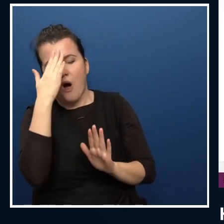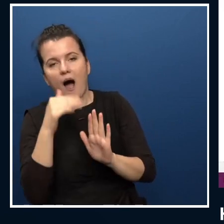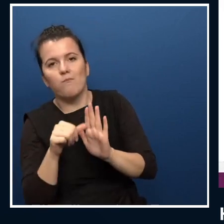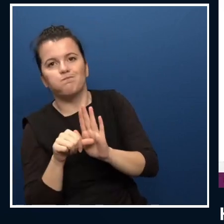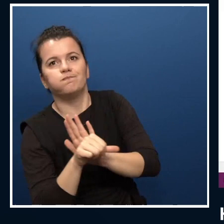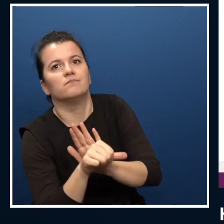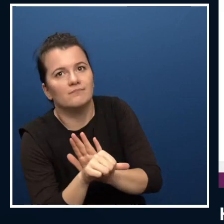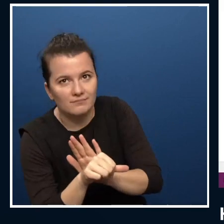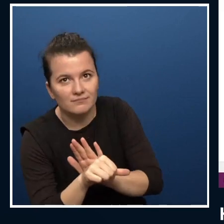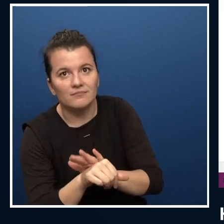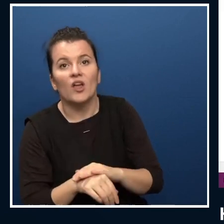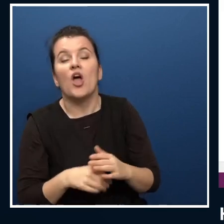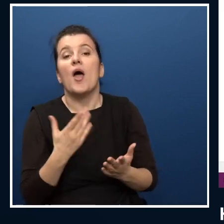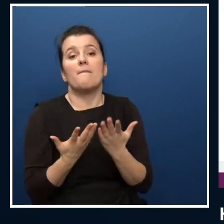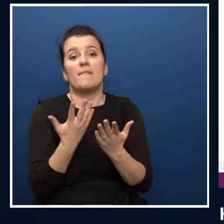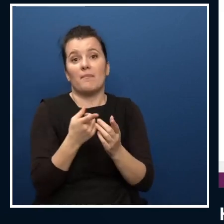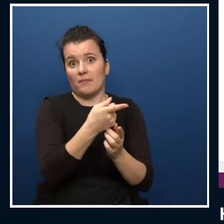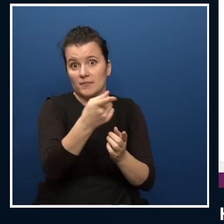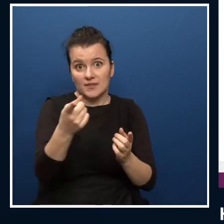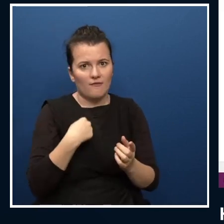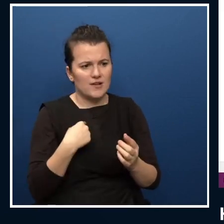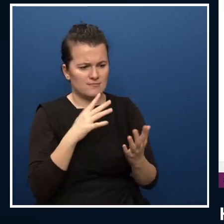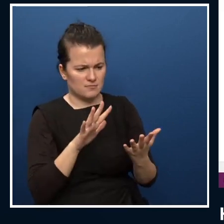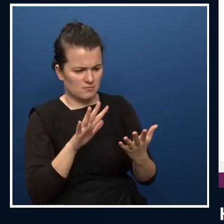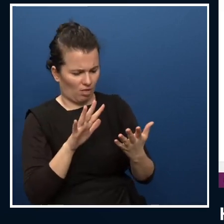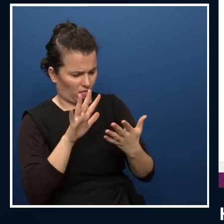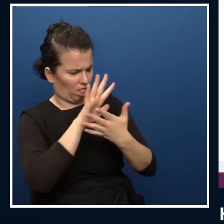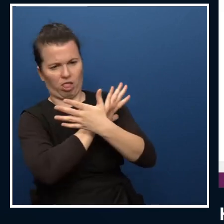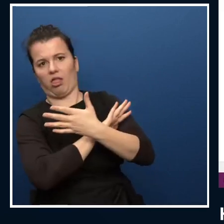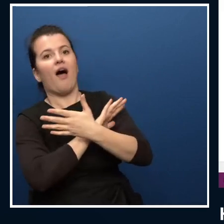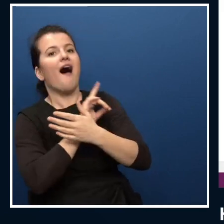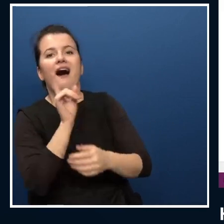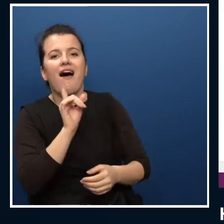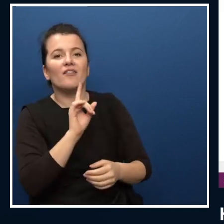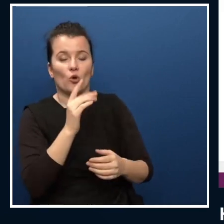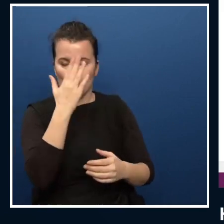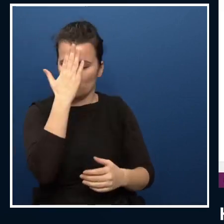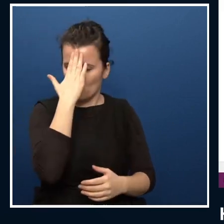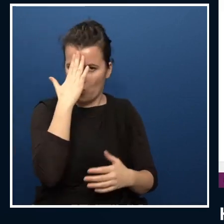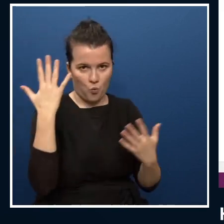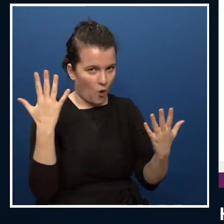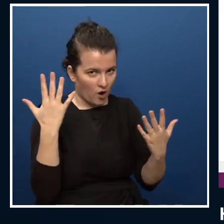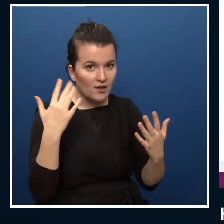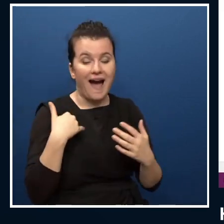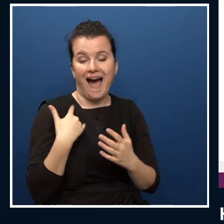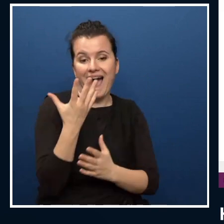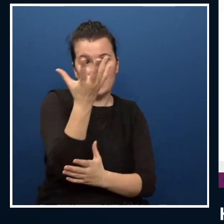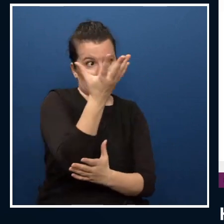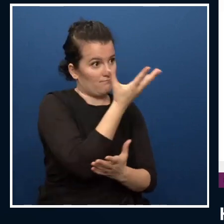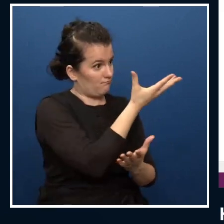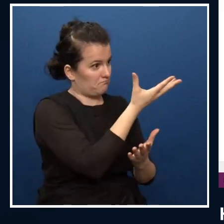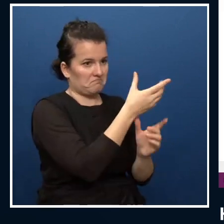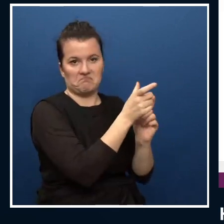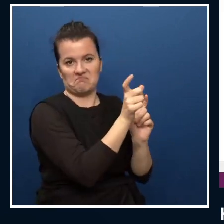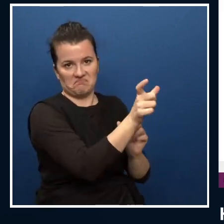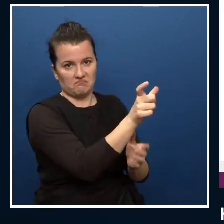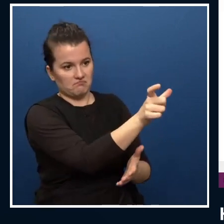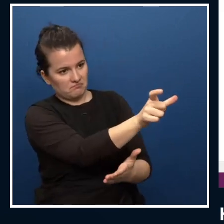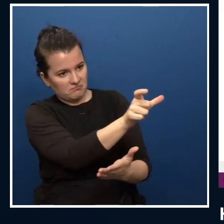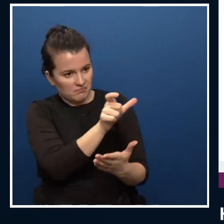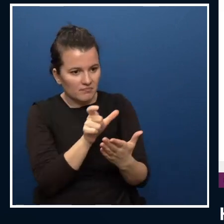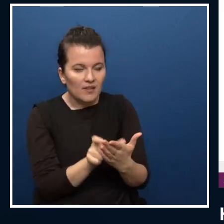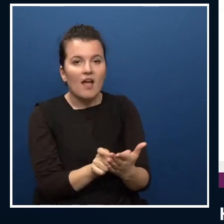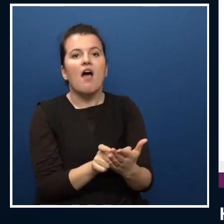doing this kind of work. But what's interesting about it is that it's enabled me to go and say, there's hanselman.com, which